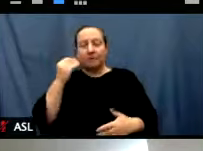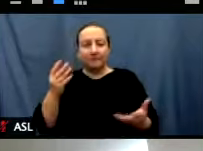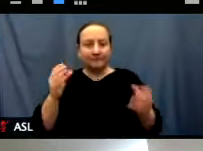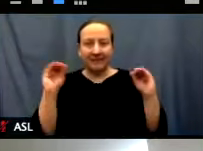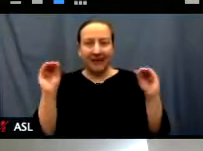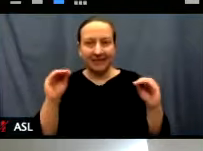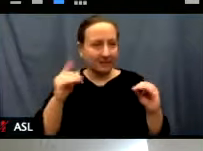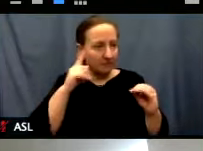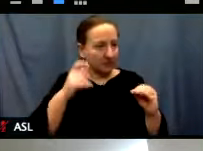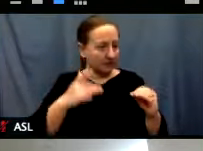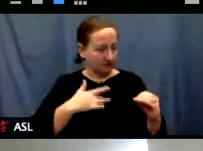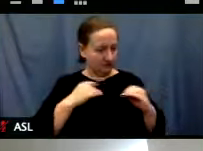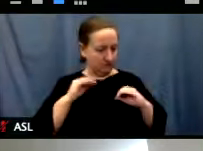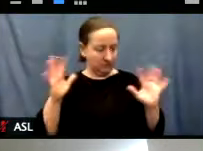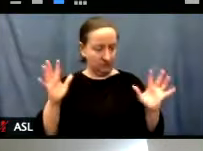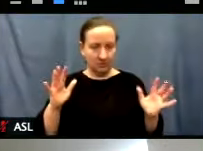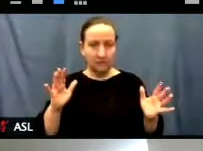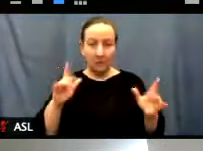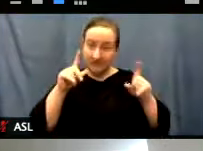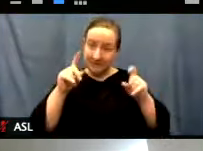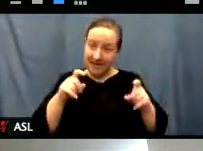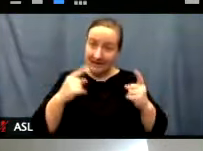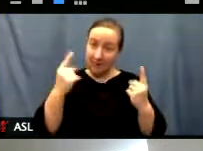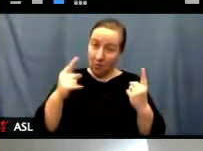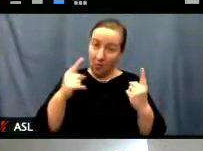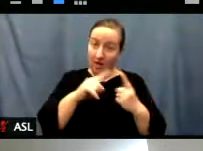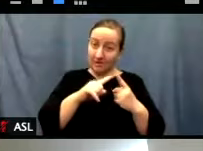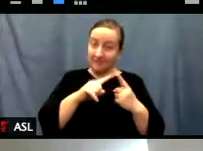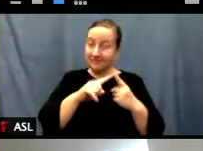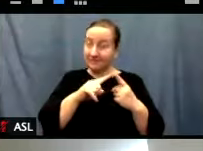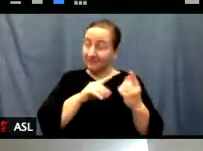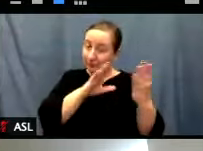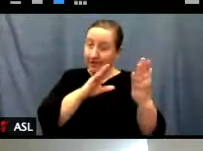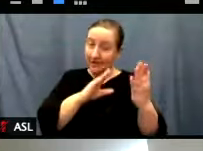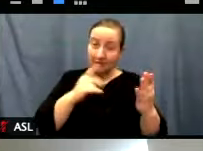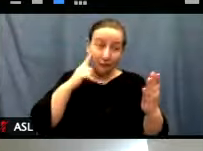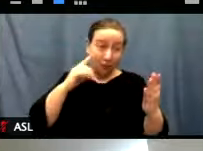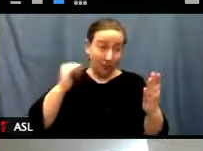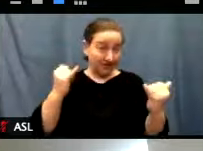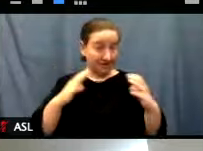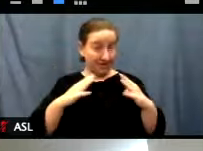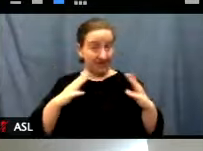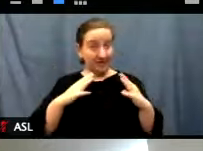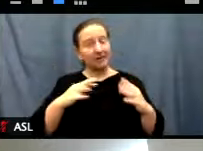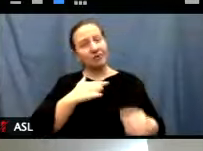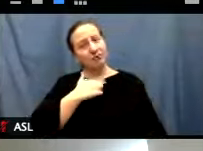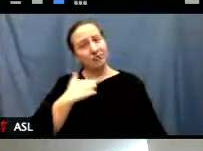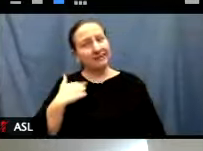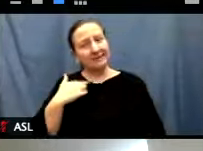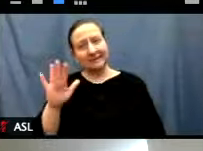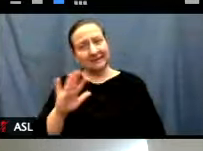testing is a sole strategy ahead of holidays is really a pretty risky strategy.